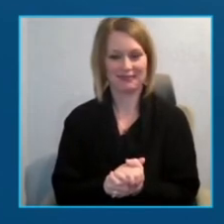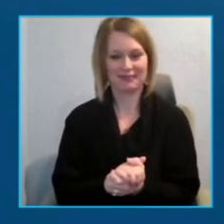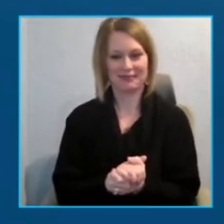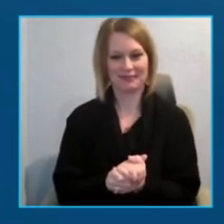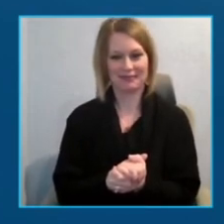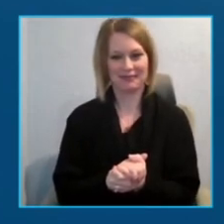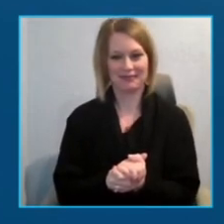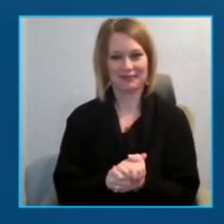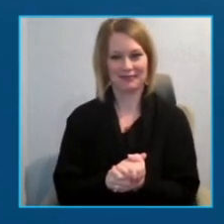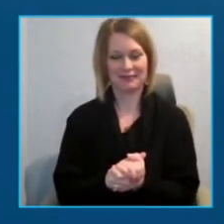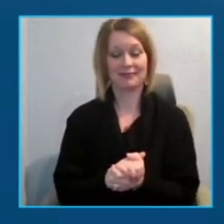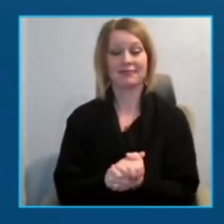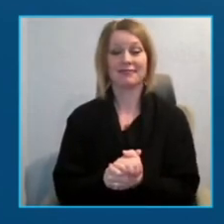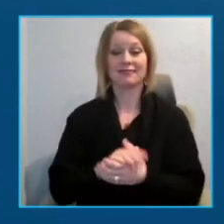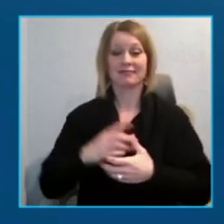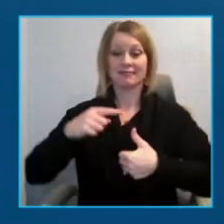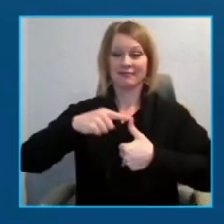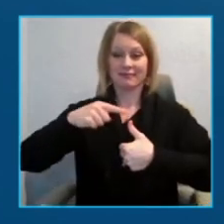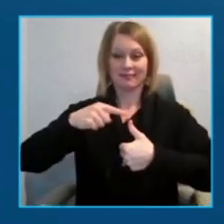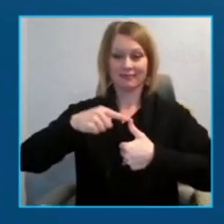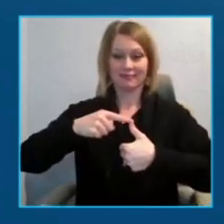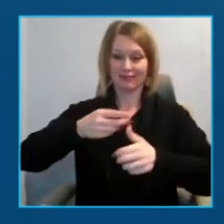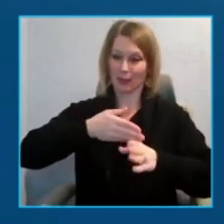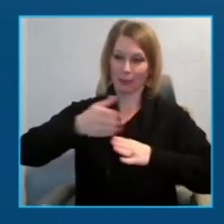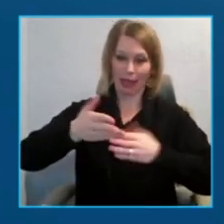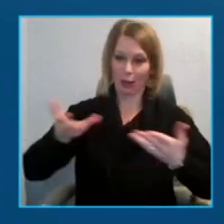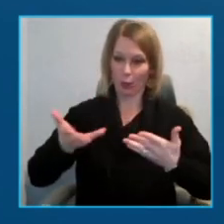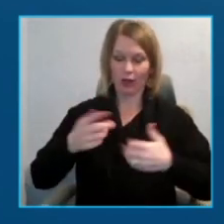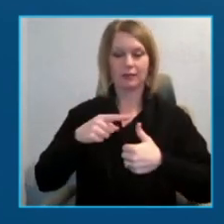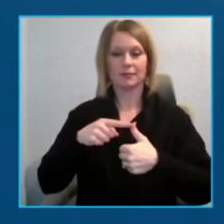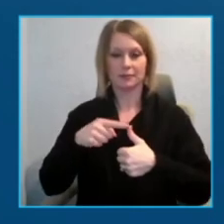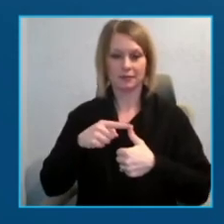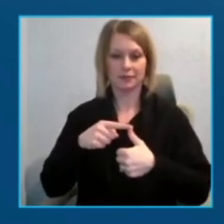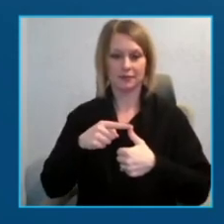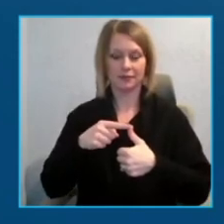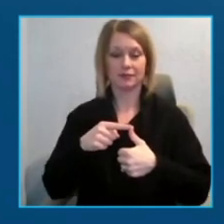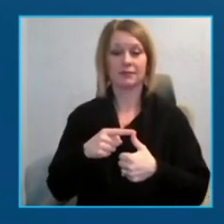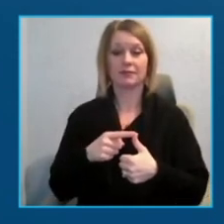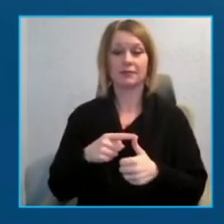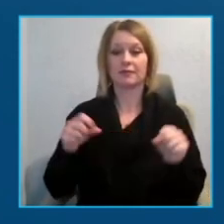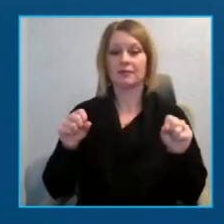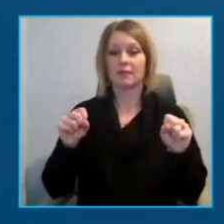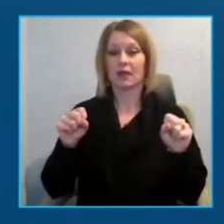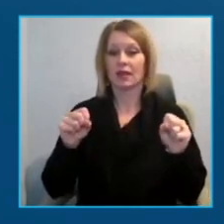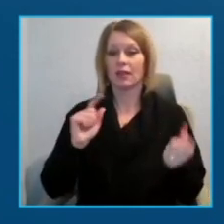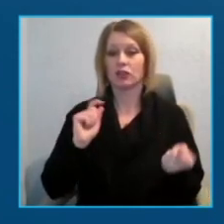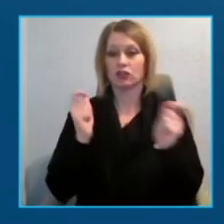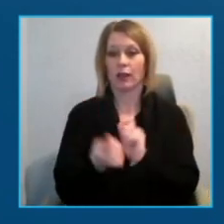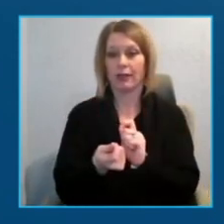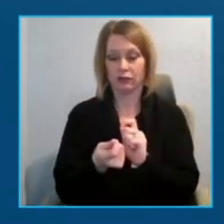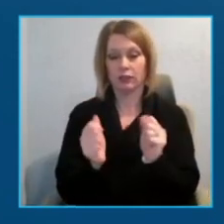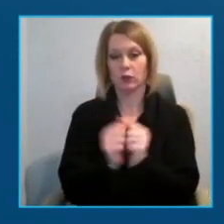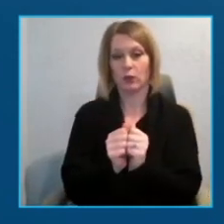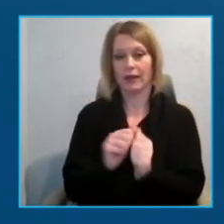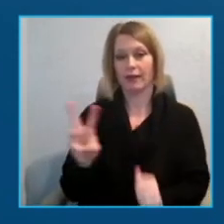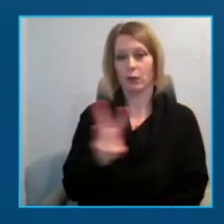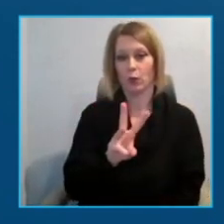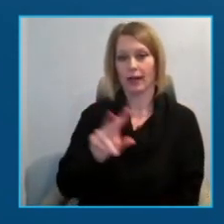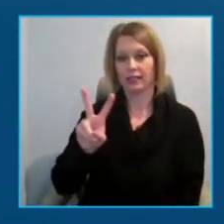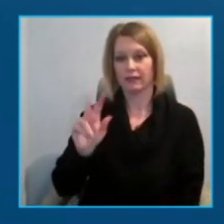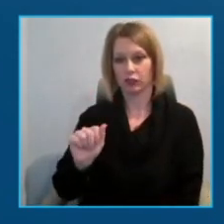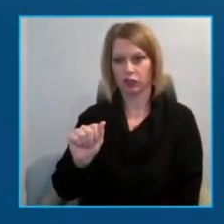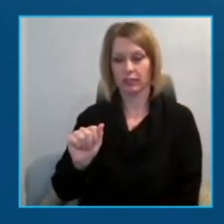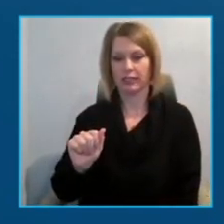The main item of business at our meeting will be the consideration of the changes made to the West Virginia Democratic Party